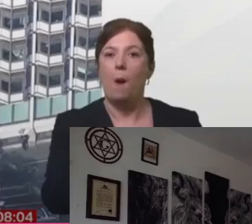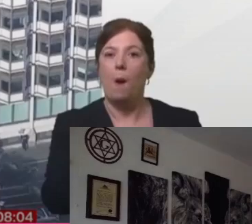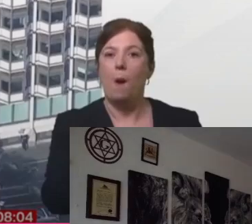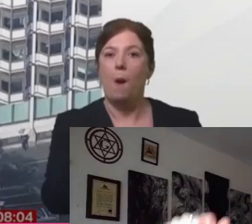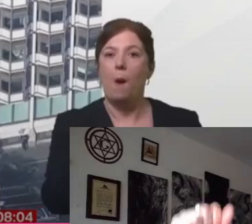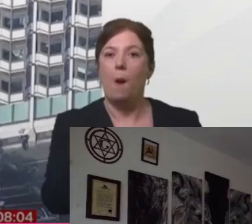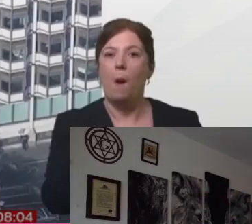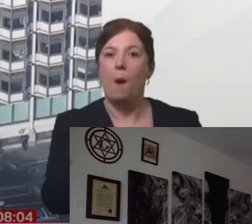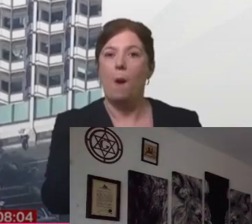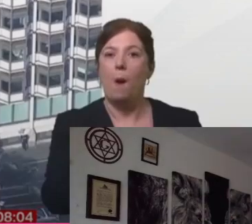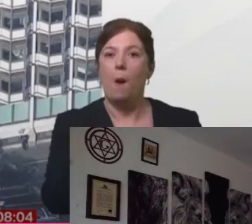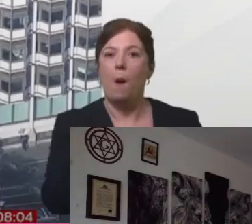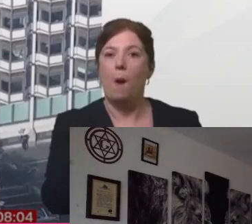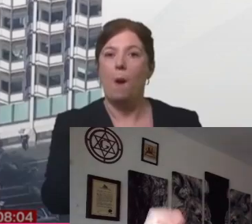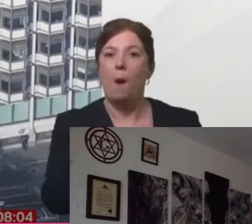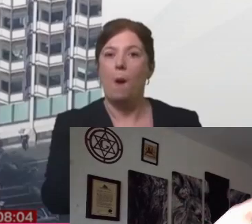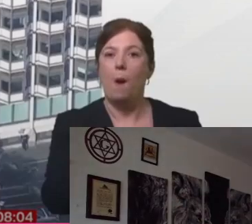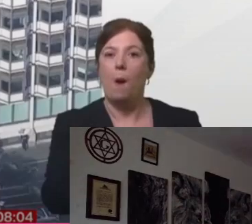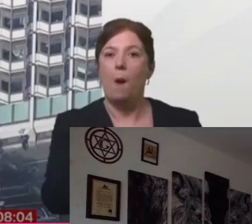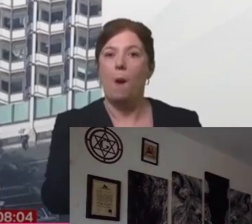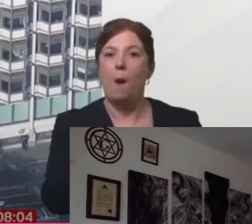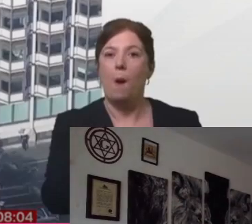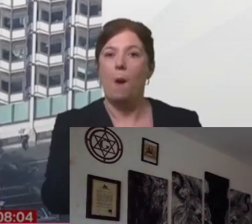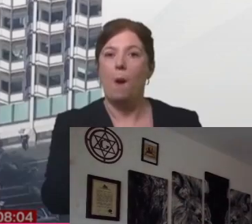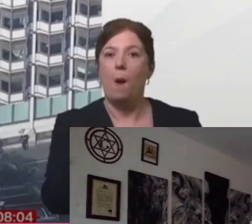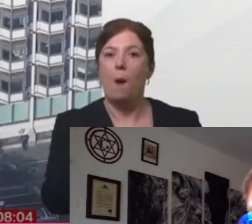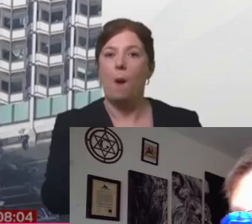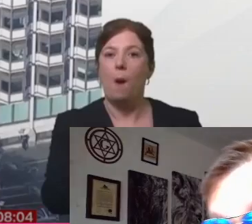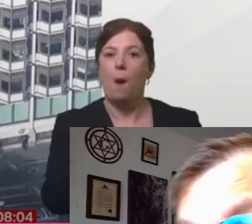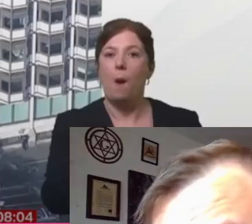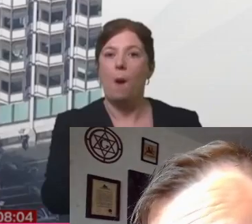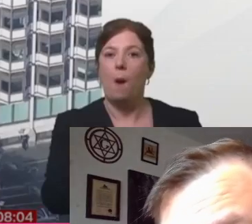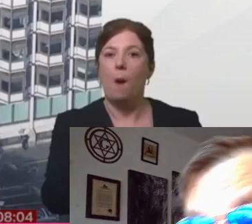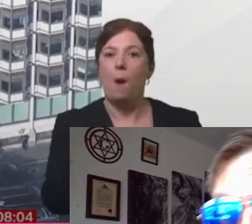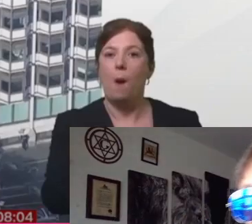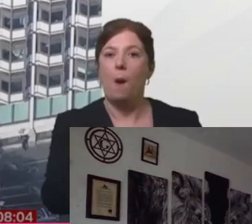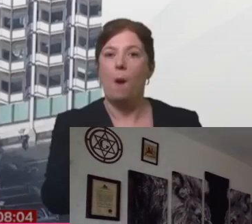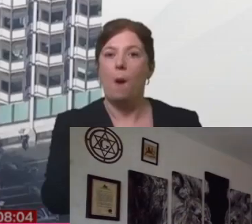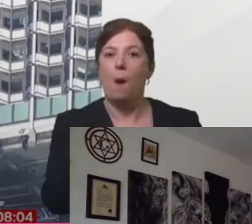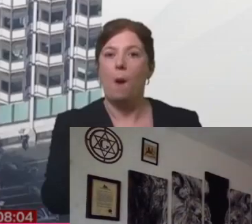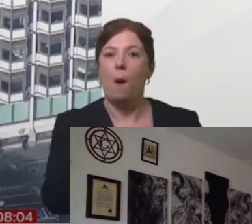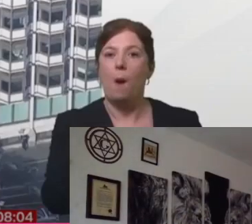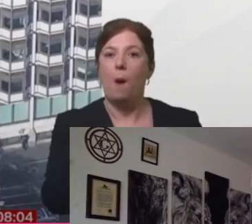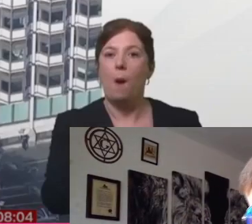go, oh fuck, Labour is really pish, well let's vote for the Conservatives again, and the same